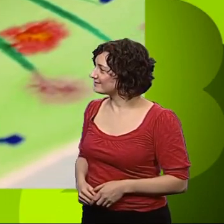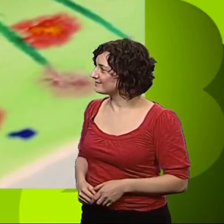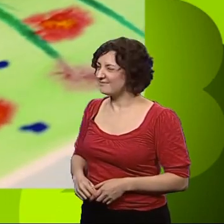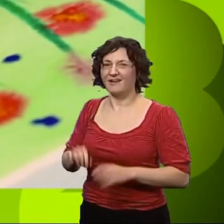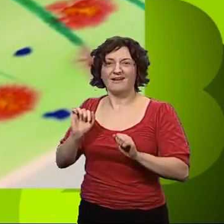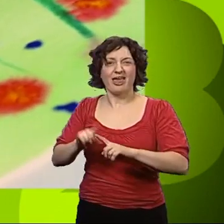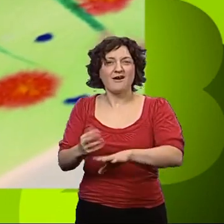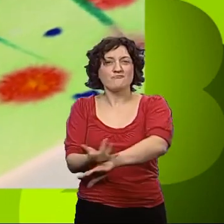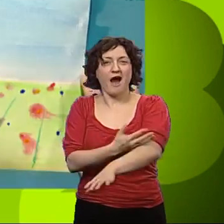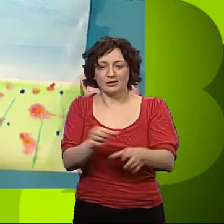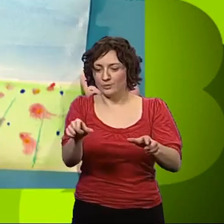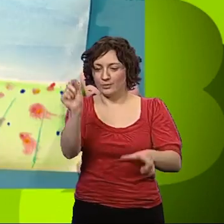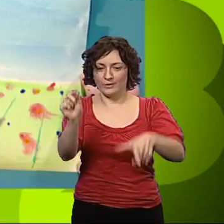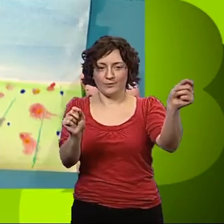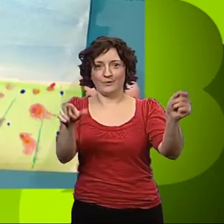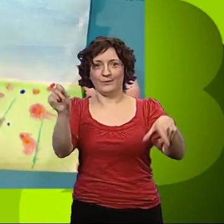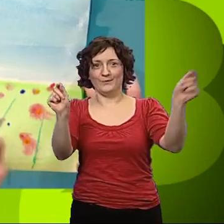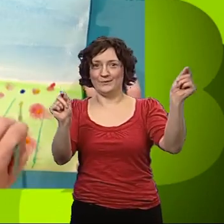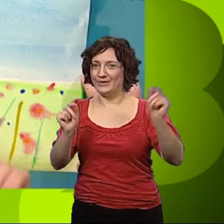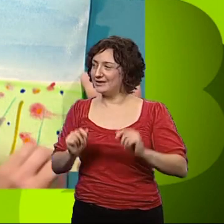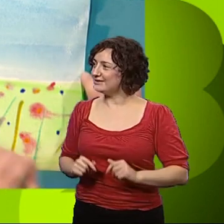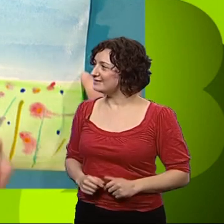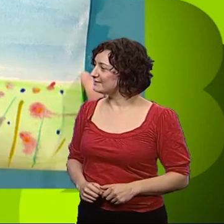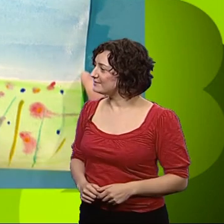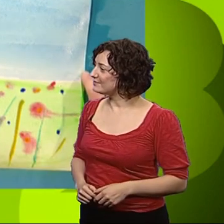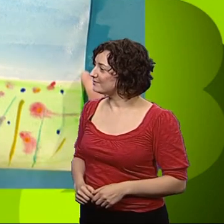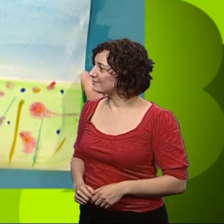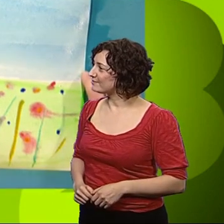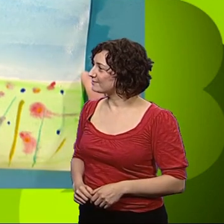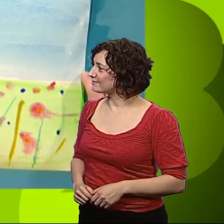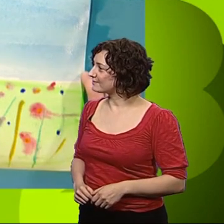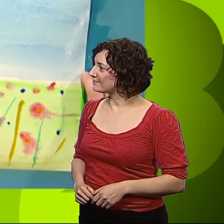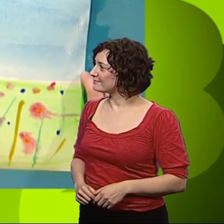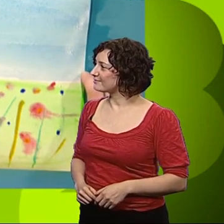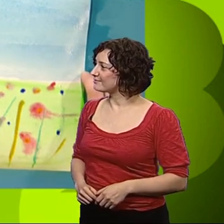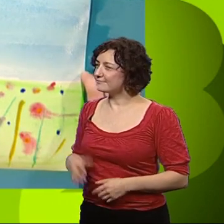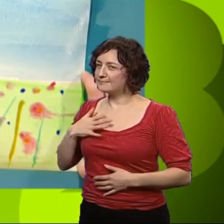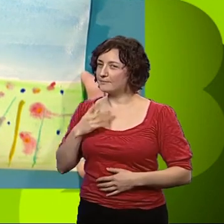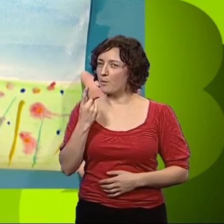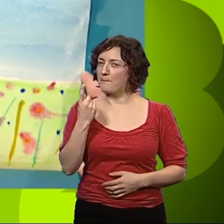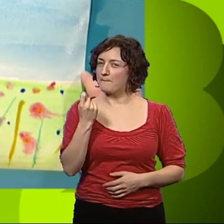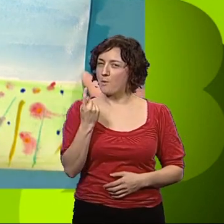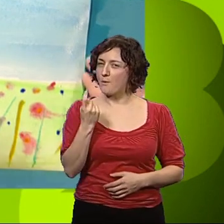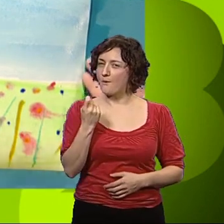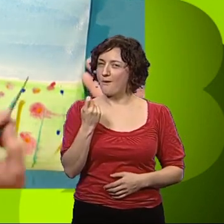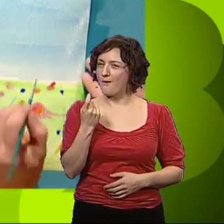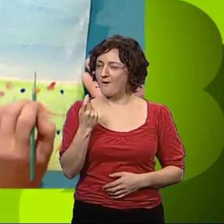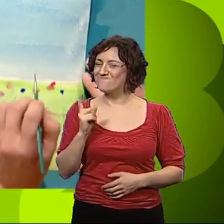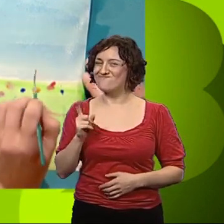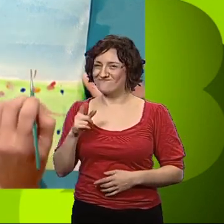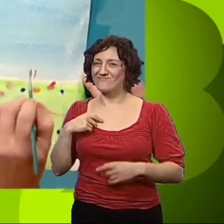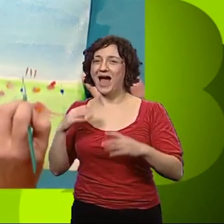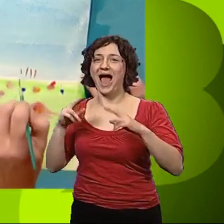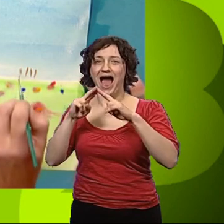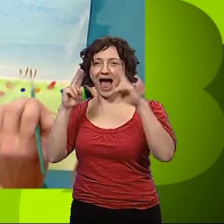Very nice. I think there's just one missing detail on here. I think I need a bit of a house. So hopefully the blue isn't too